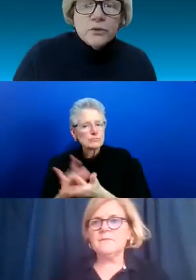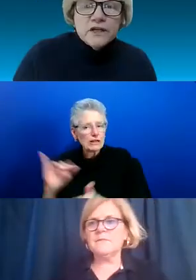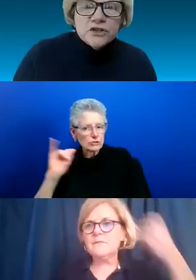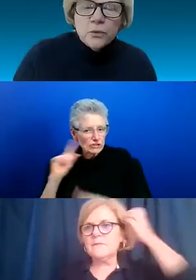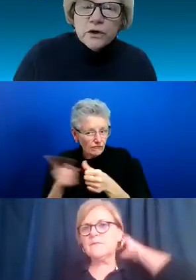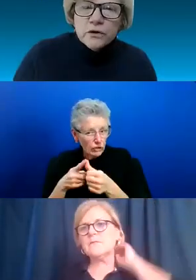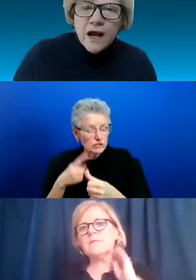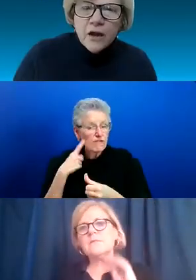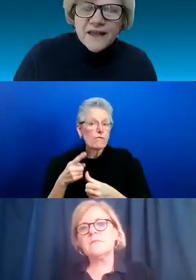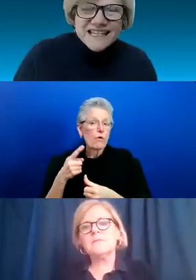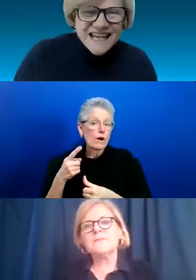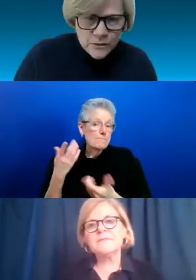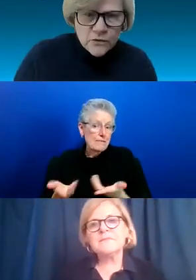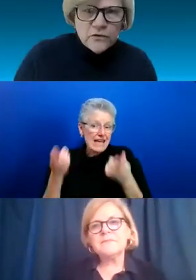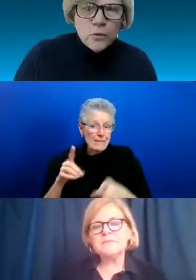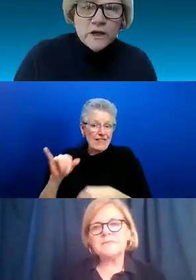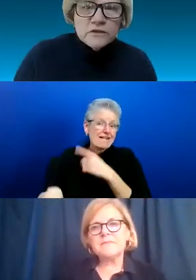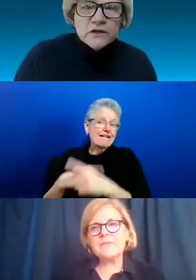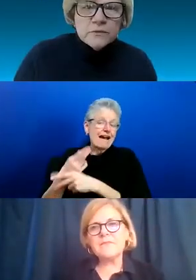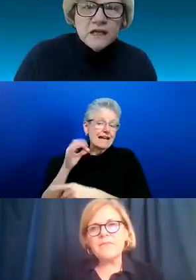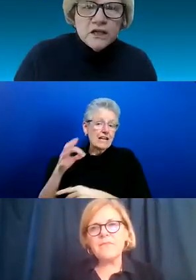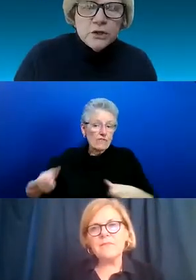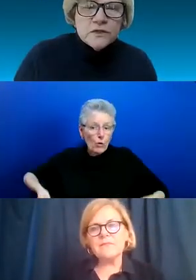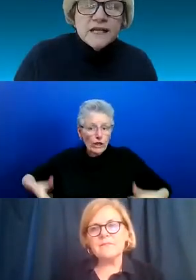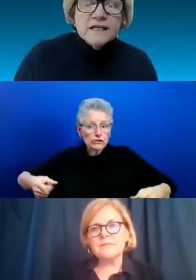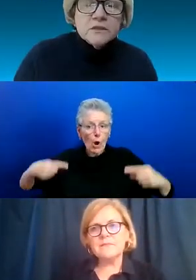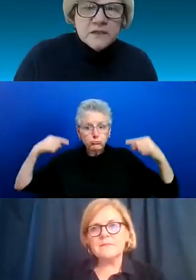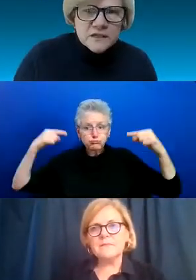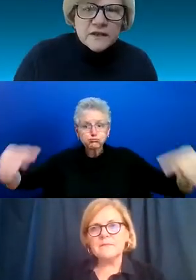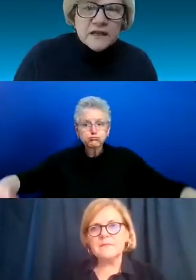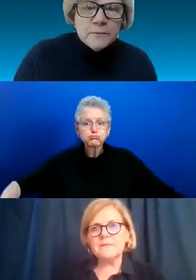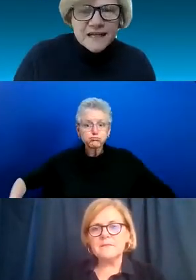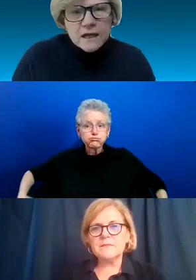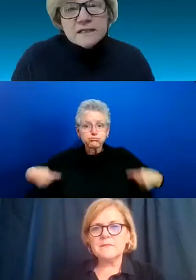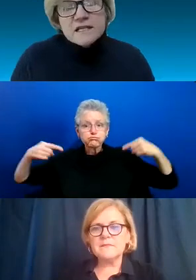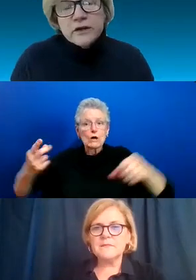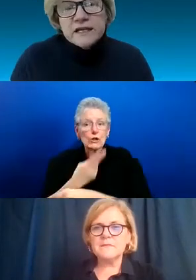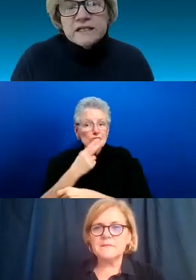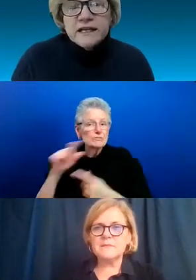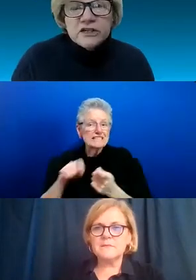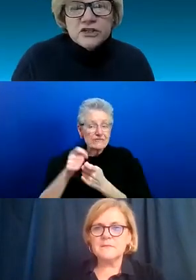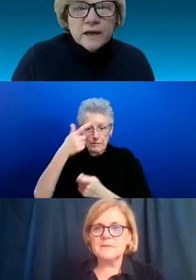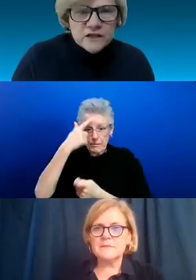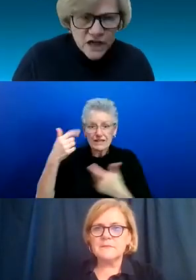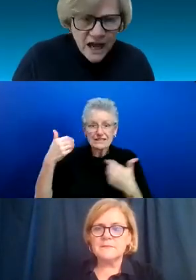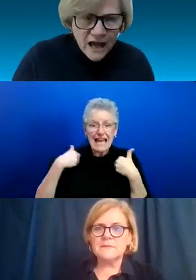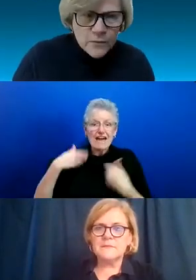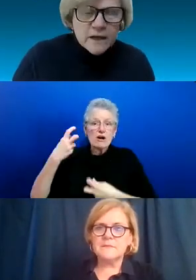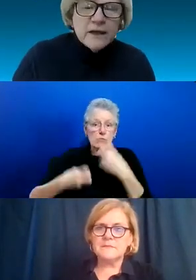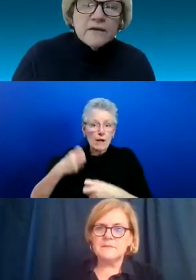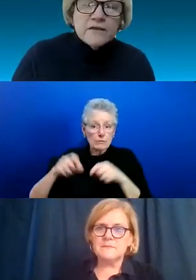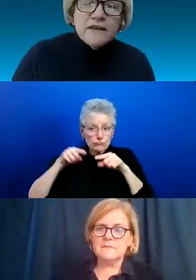a situation where that type of a wheelchair is being used specifically because there is an issue on the